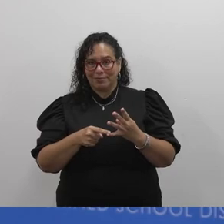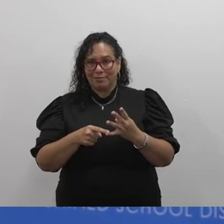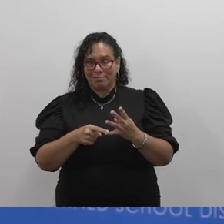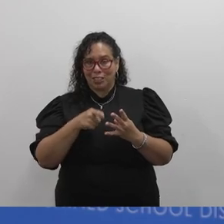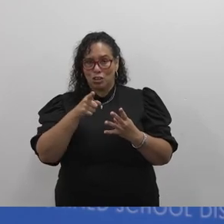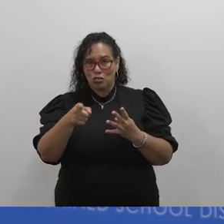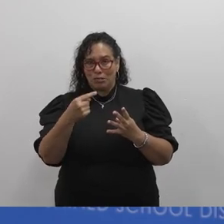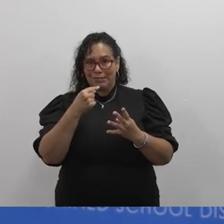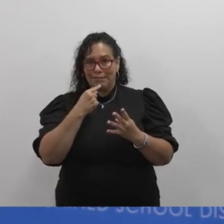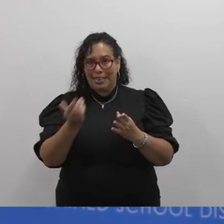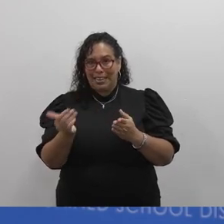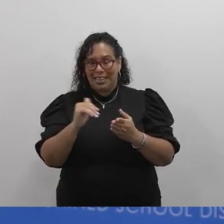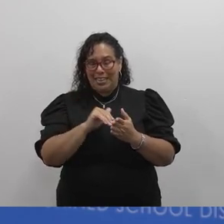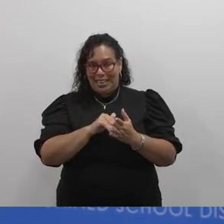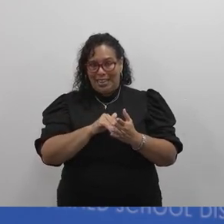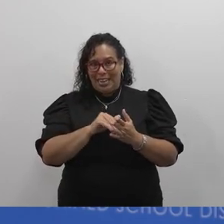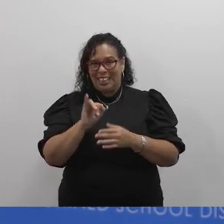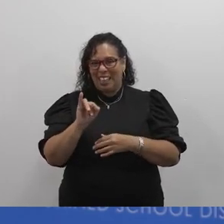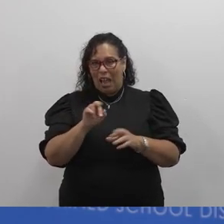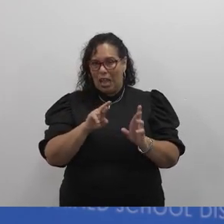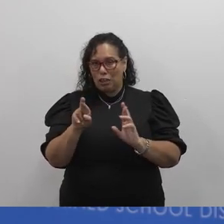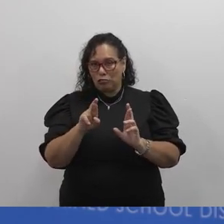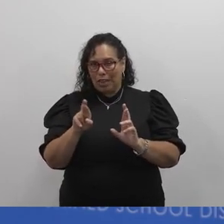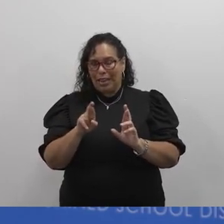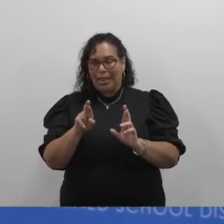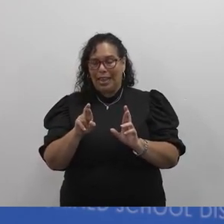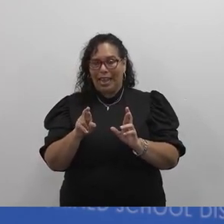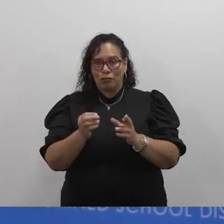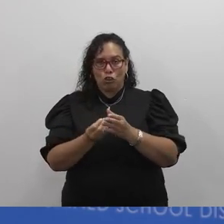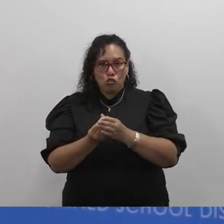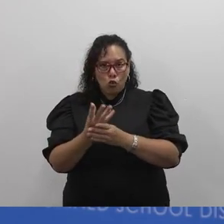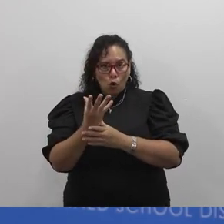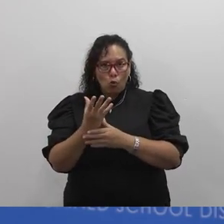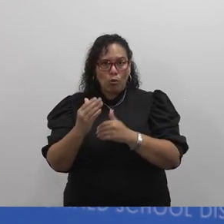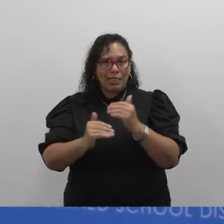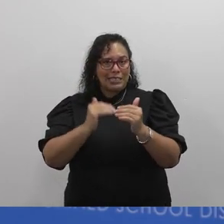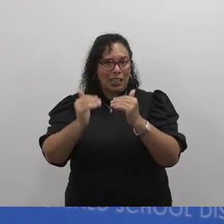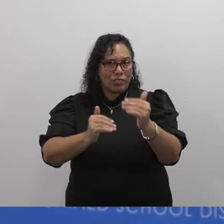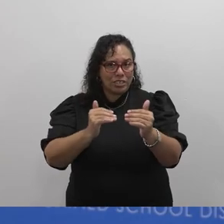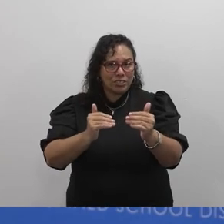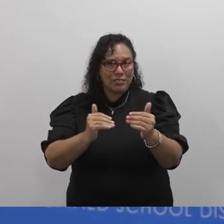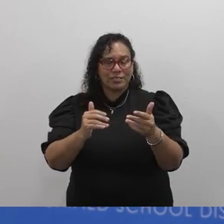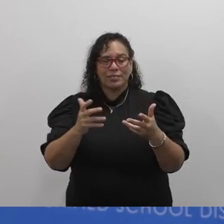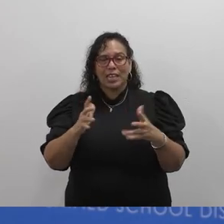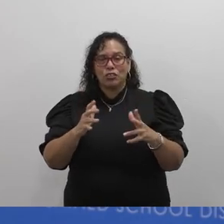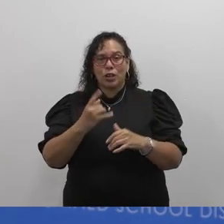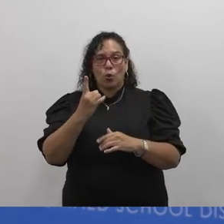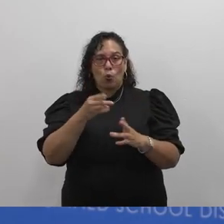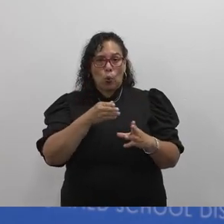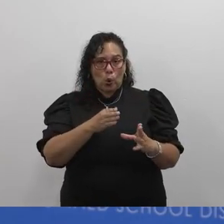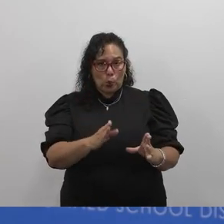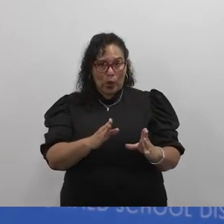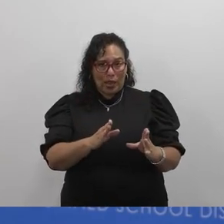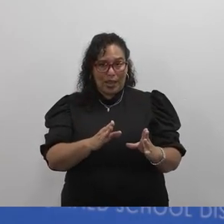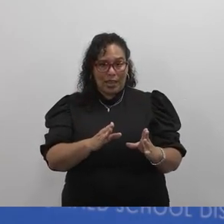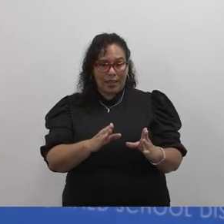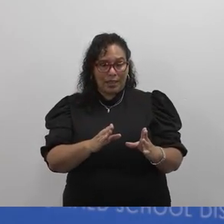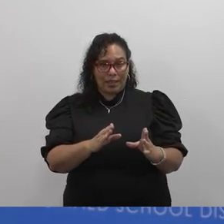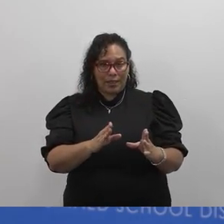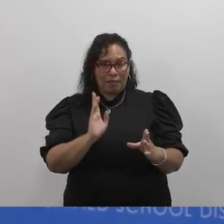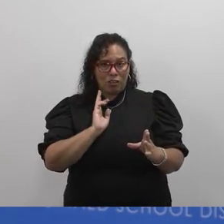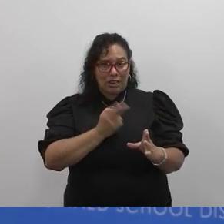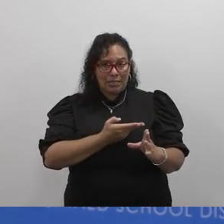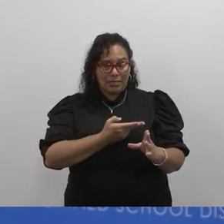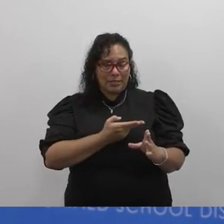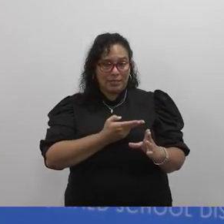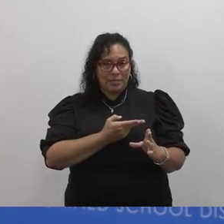you mentioned again, just with the iReady stuff around growth and acceleration, that's already one way of for